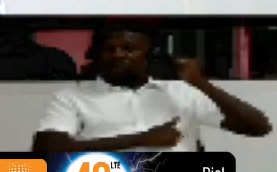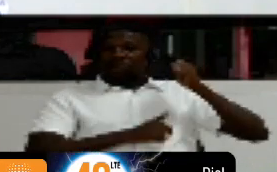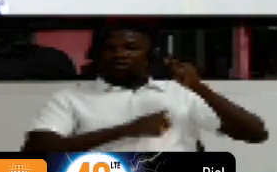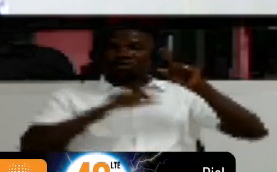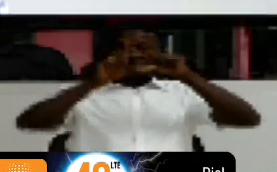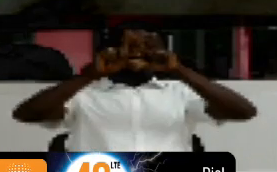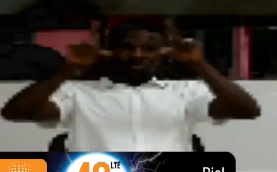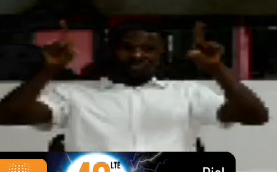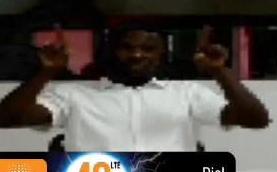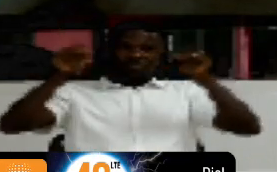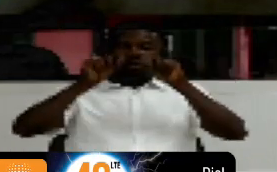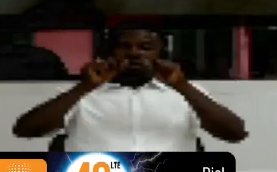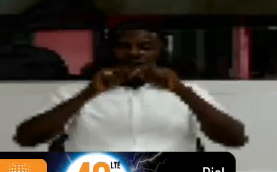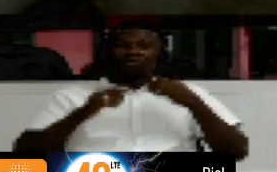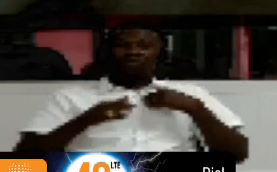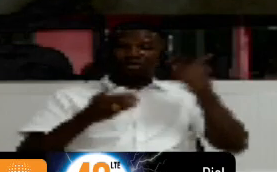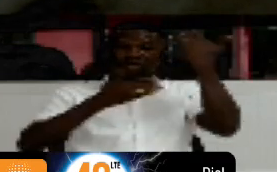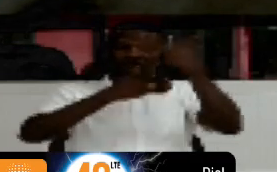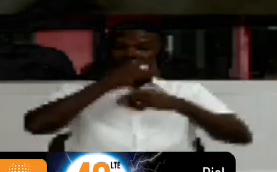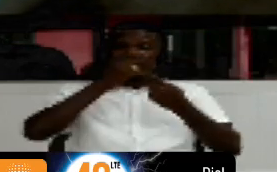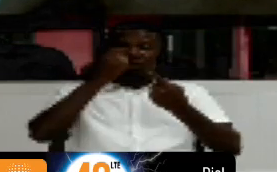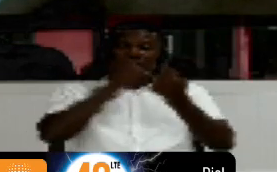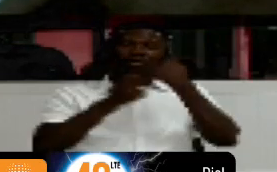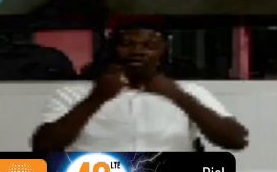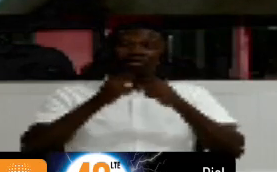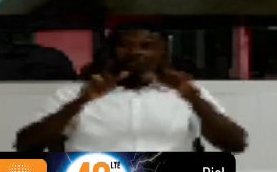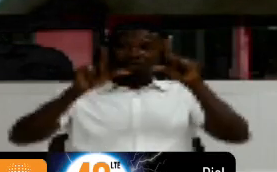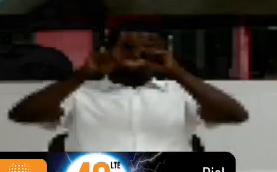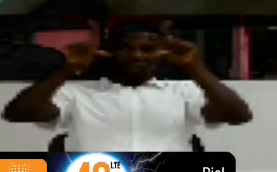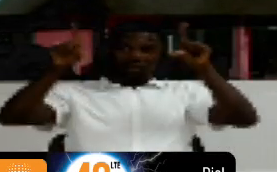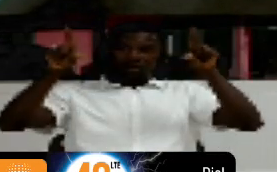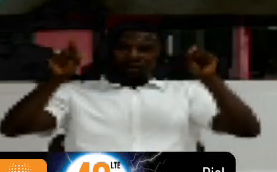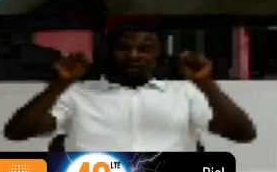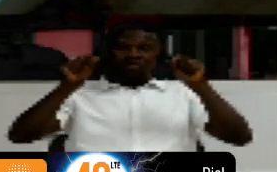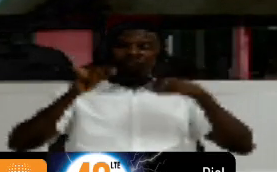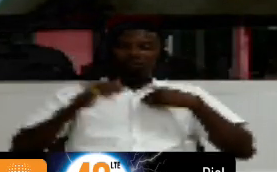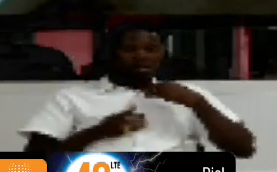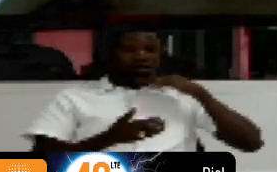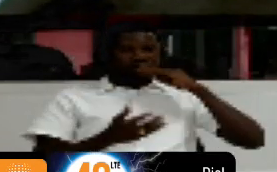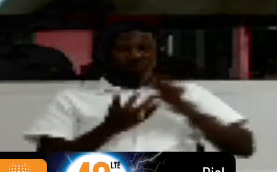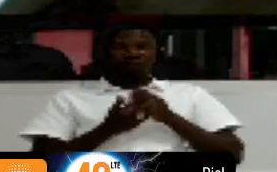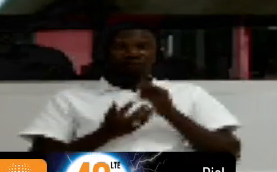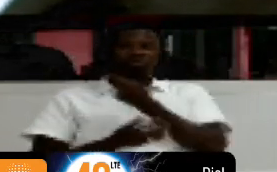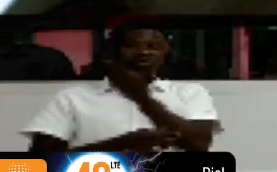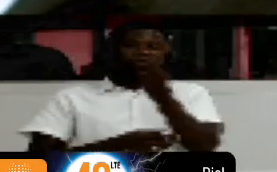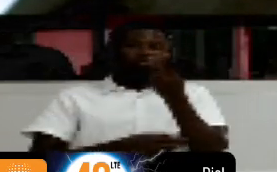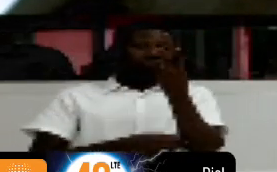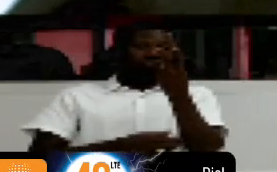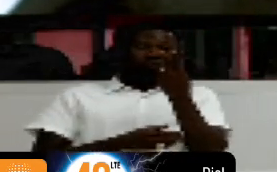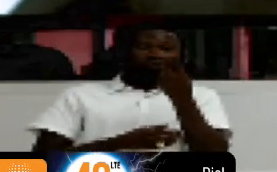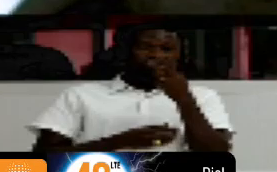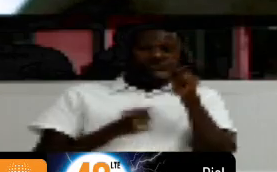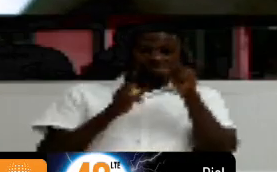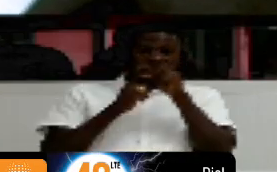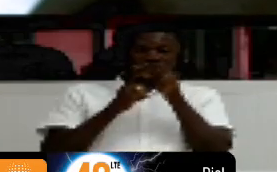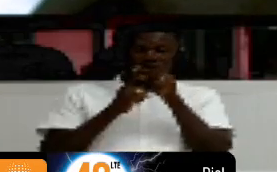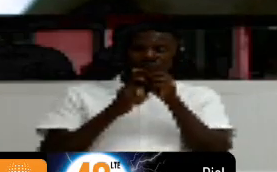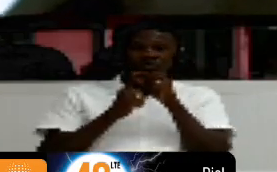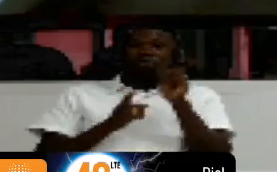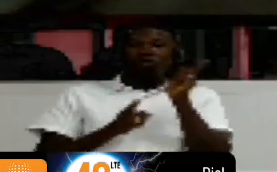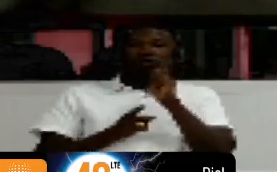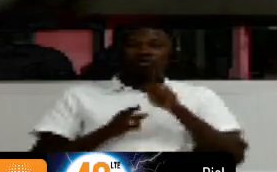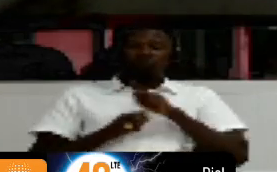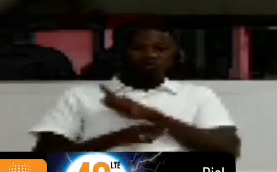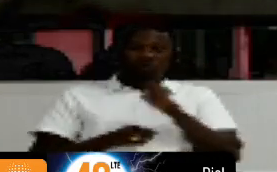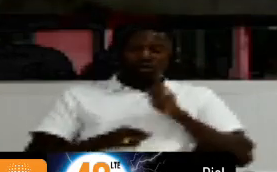We marched behind a never again banner. I believe those two words. What we did in April